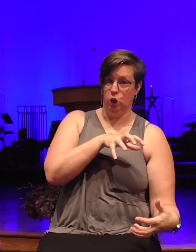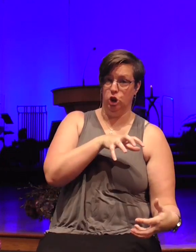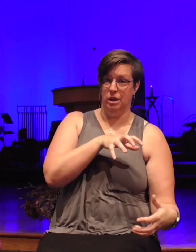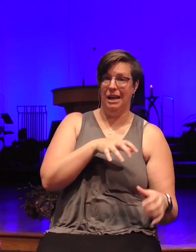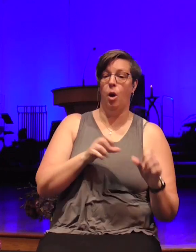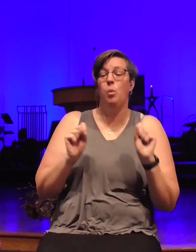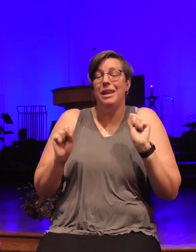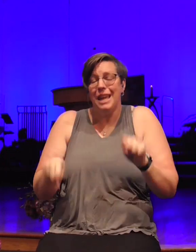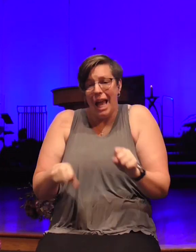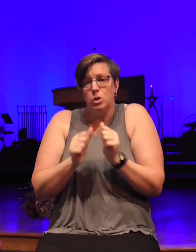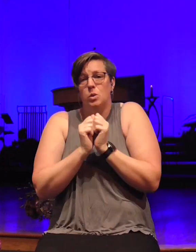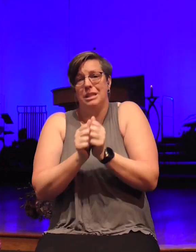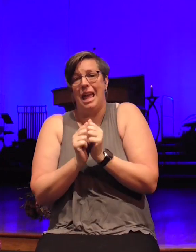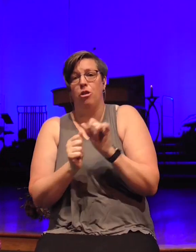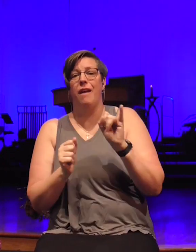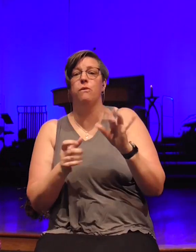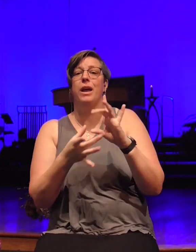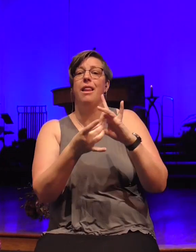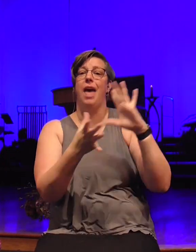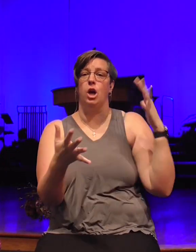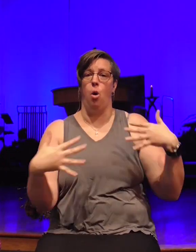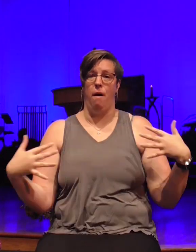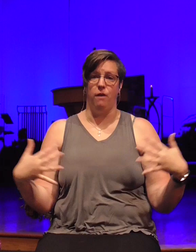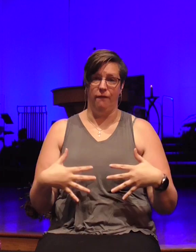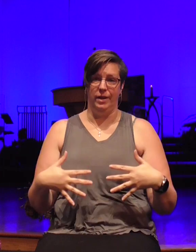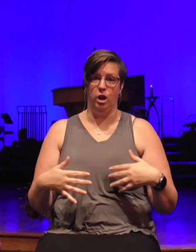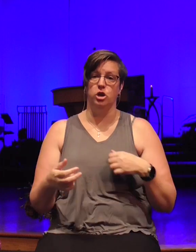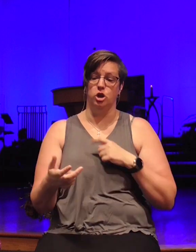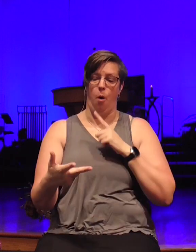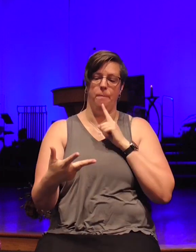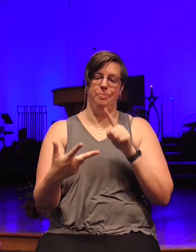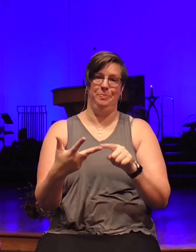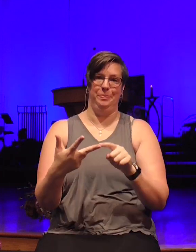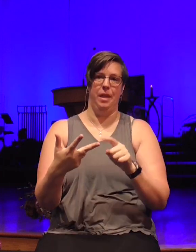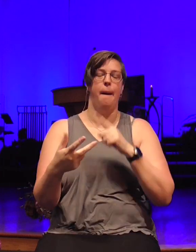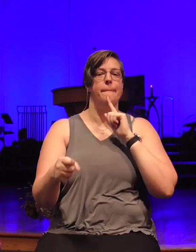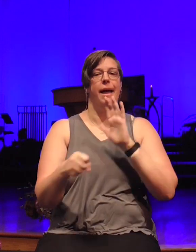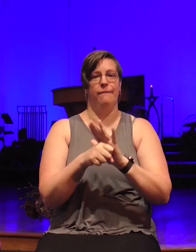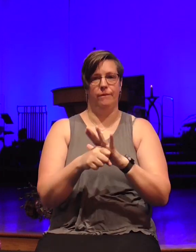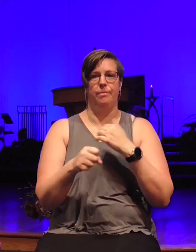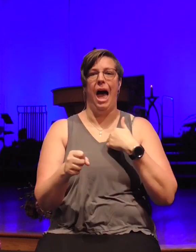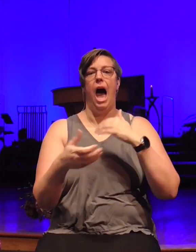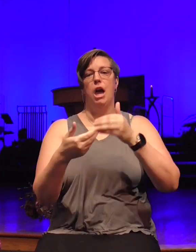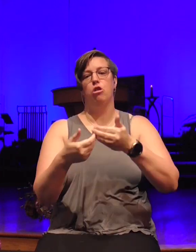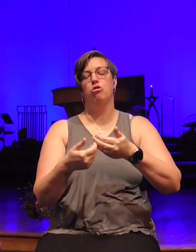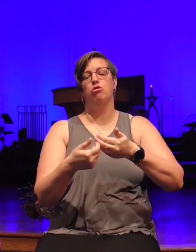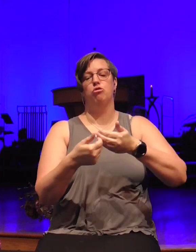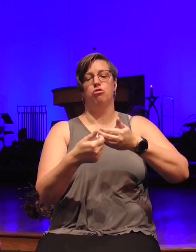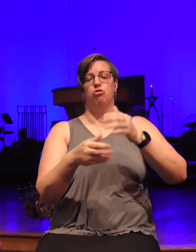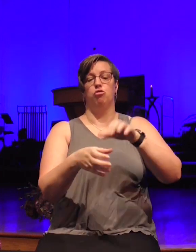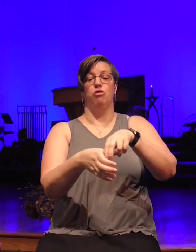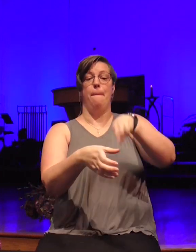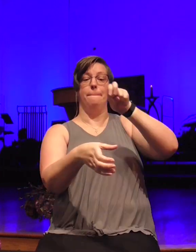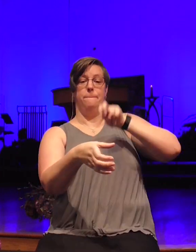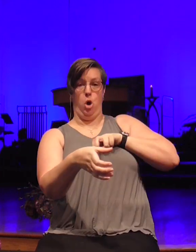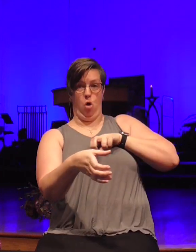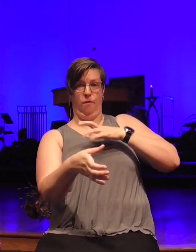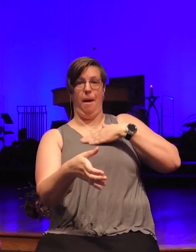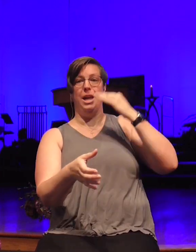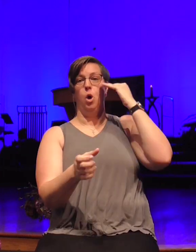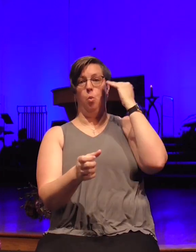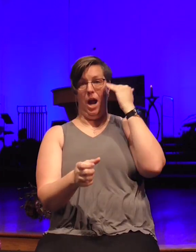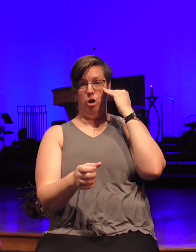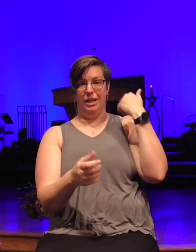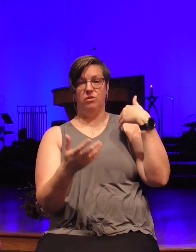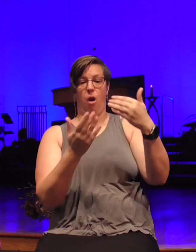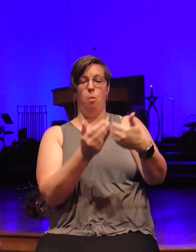our fears. The affirmation for this is, I remove my awareness from what divides us and focus on